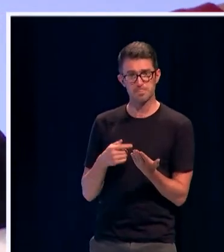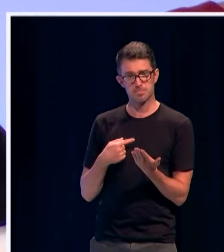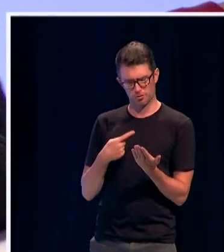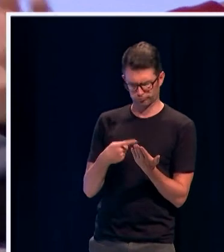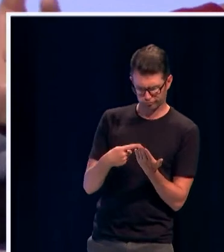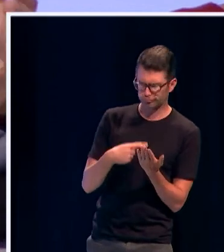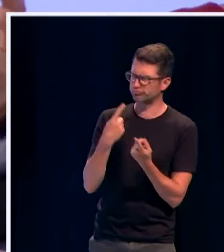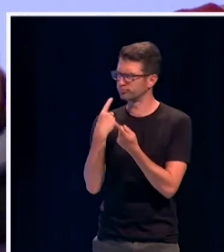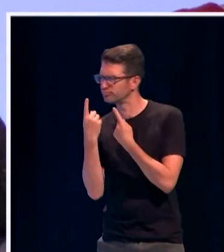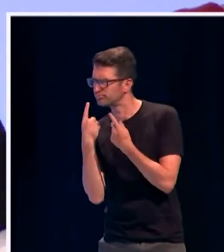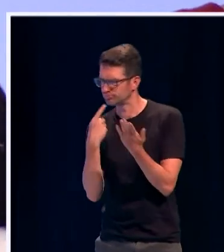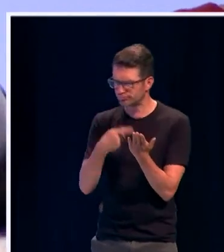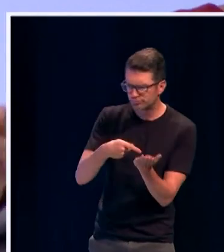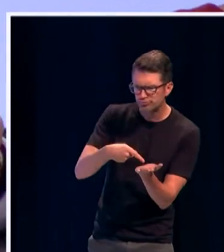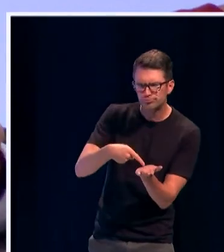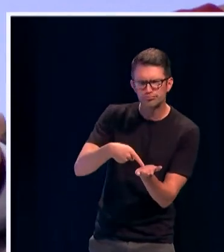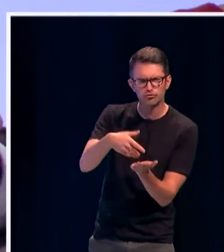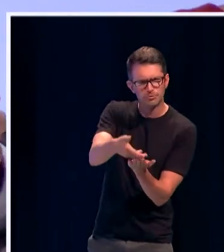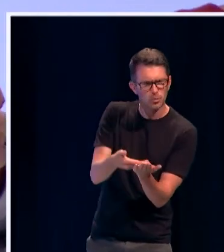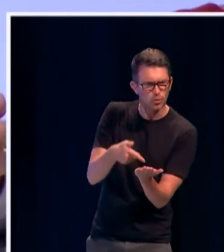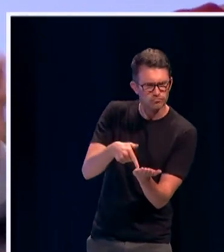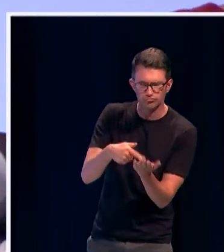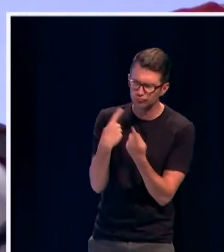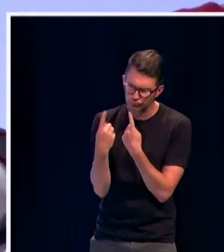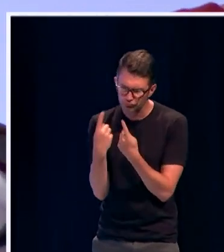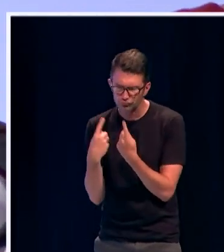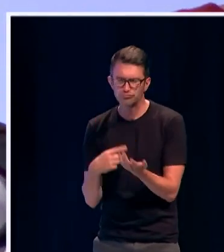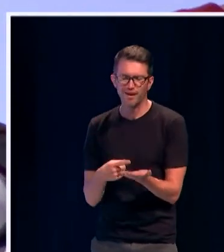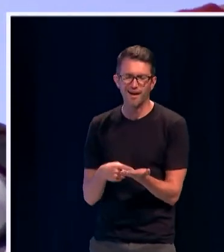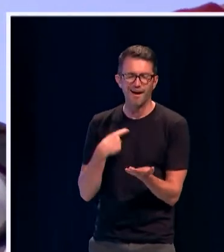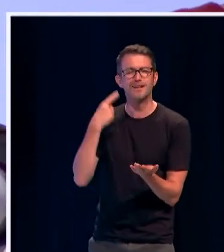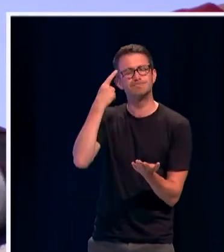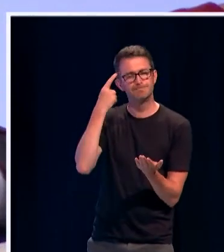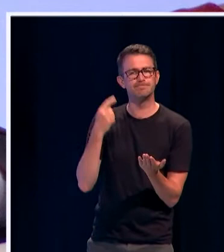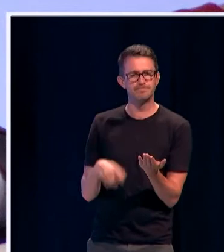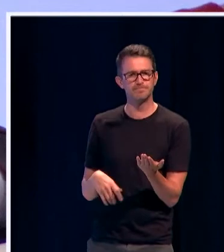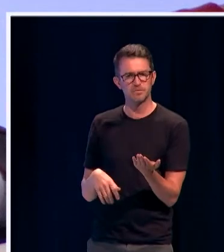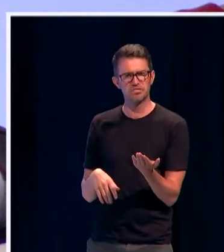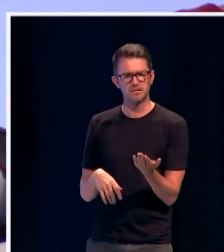Now, they accepted to include us